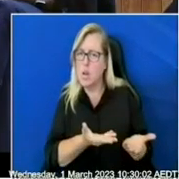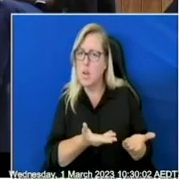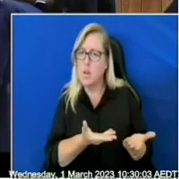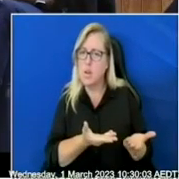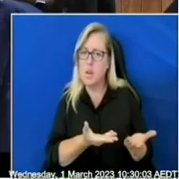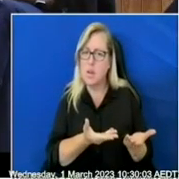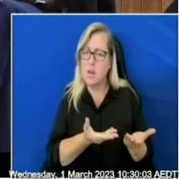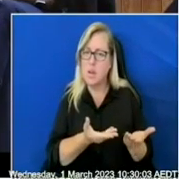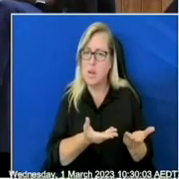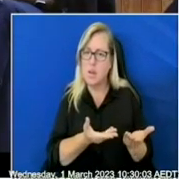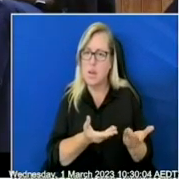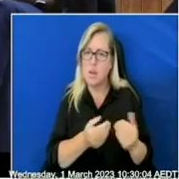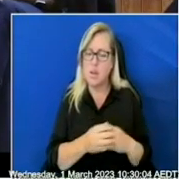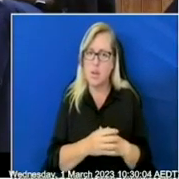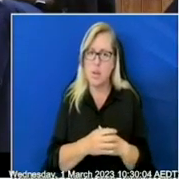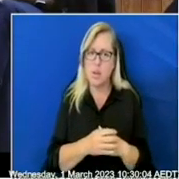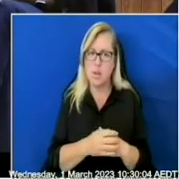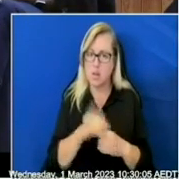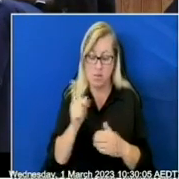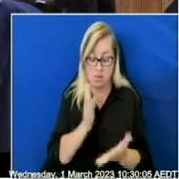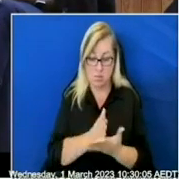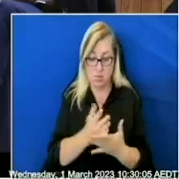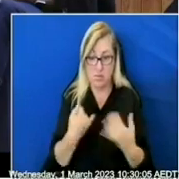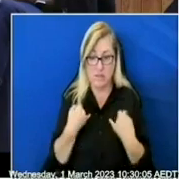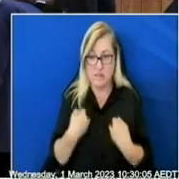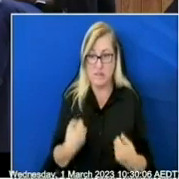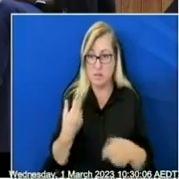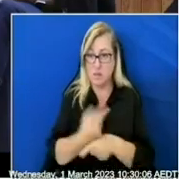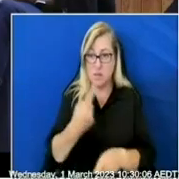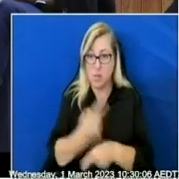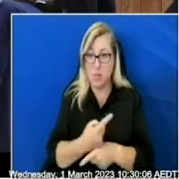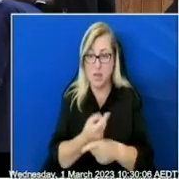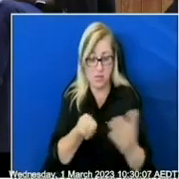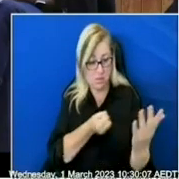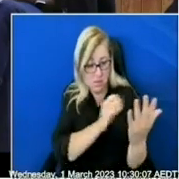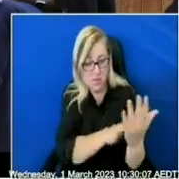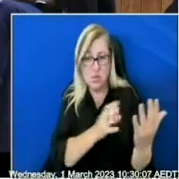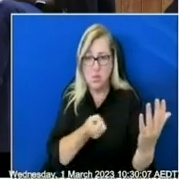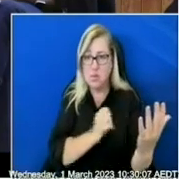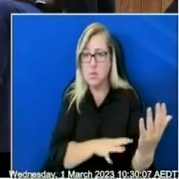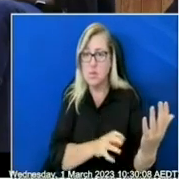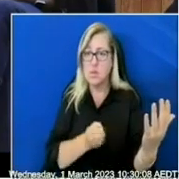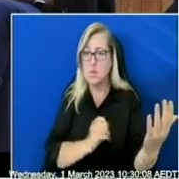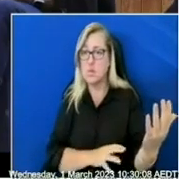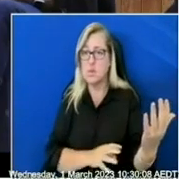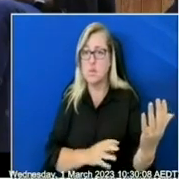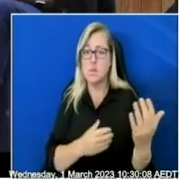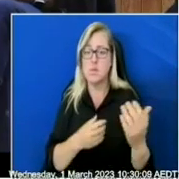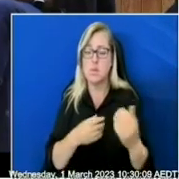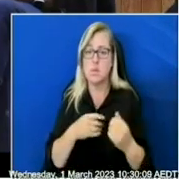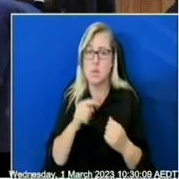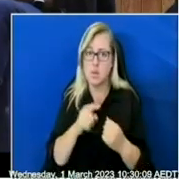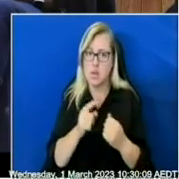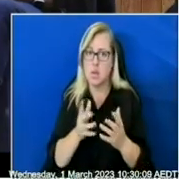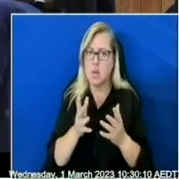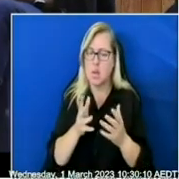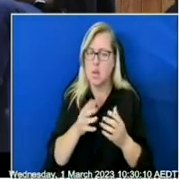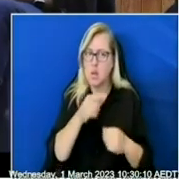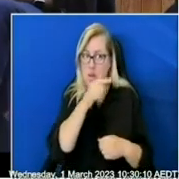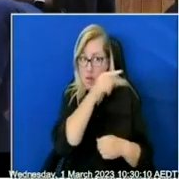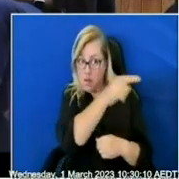Disgusting comments. There was a lot of family in Ballarat Orphanage by when mum and that got there,